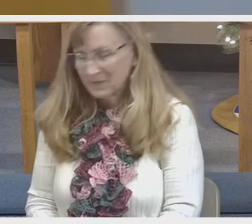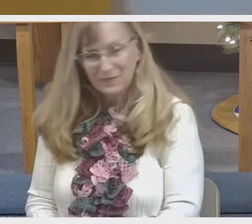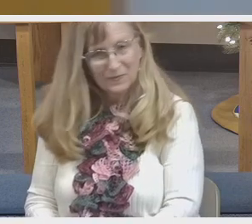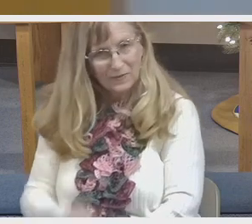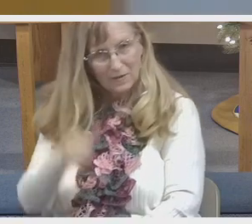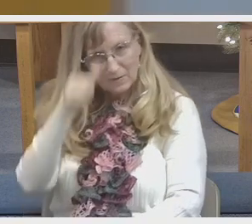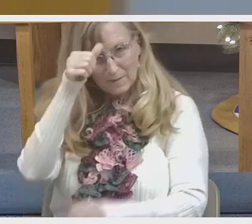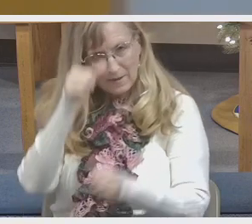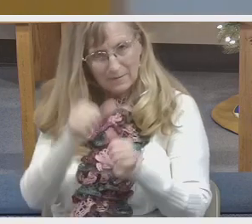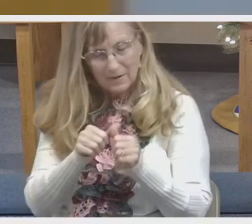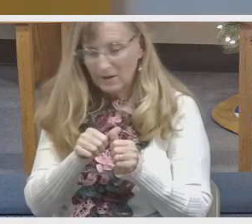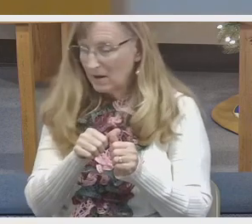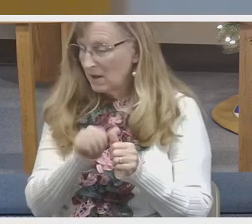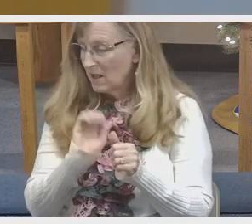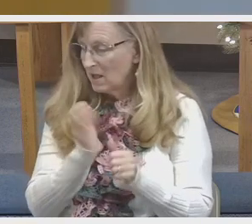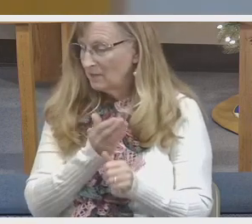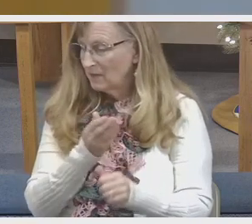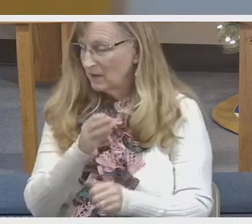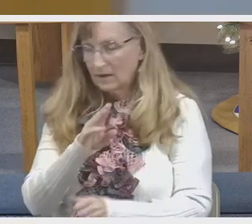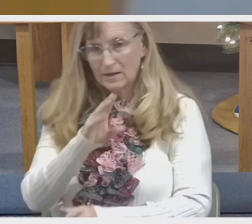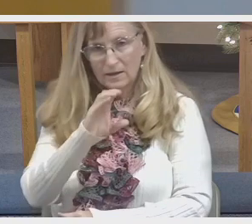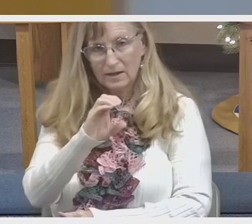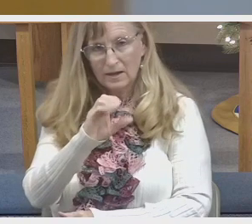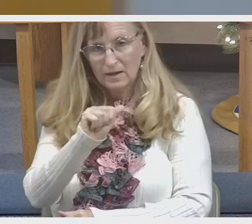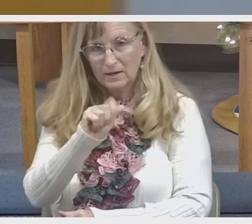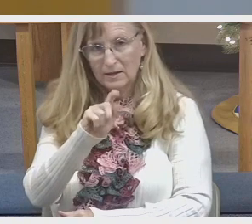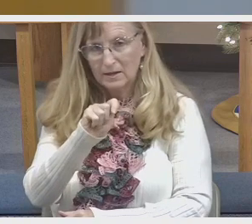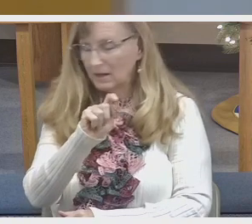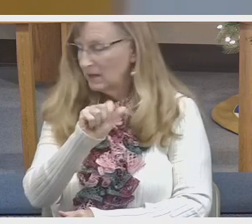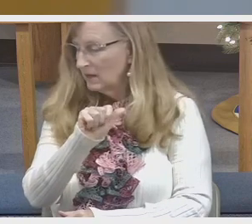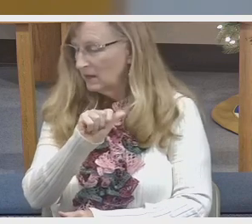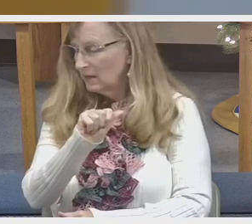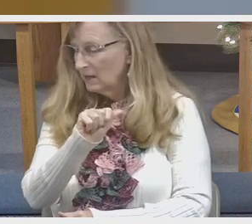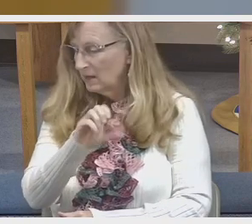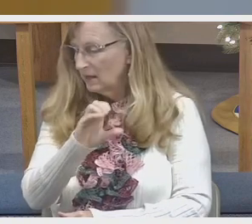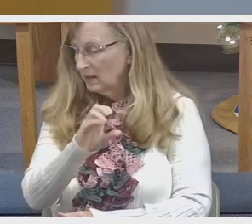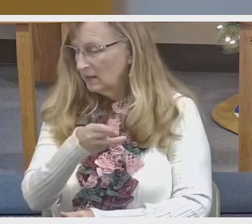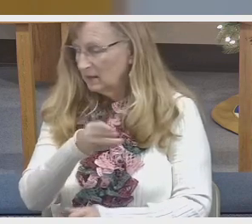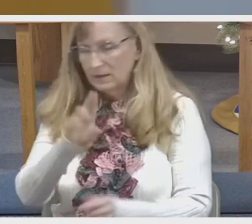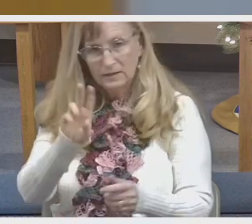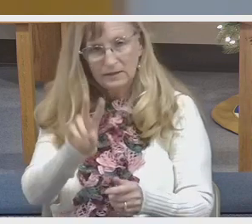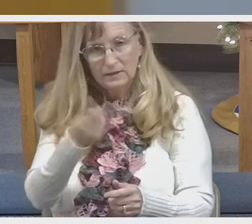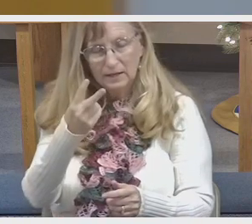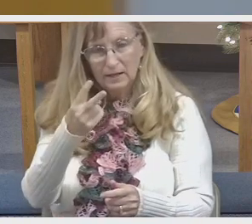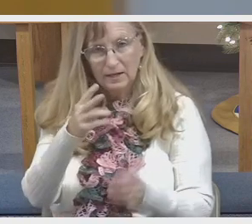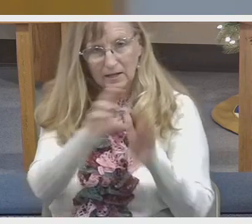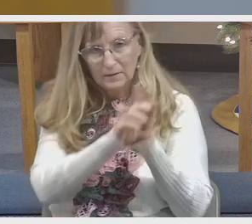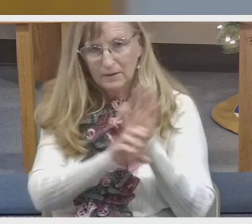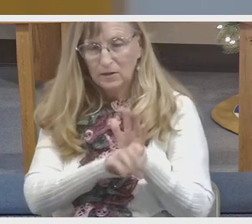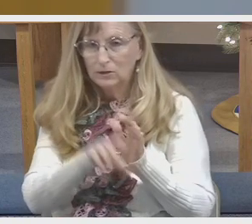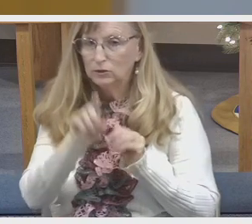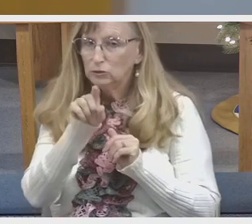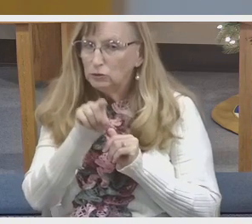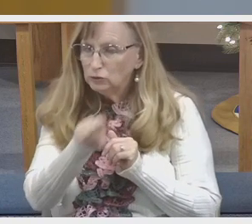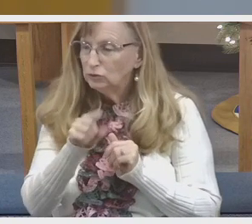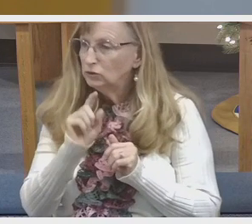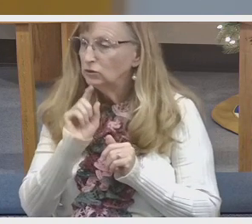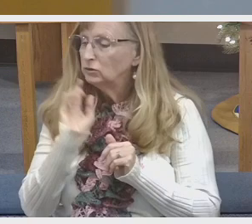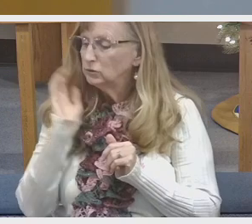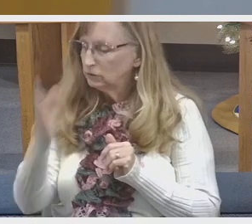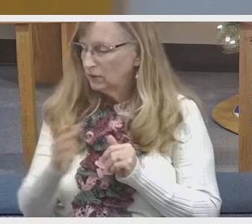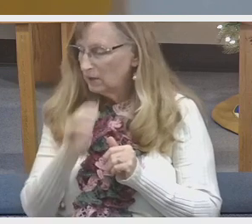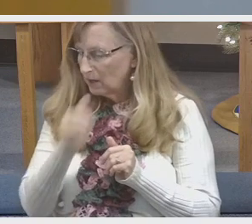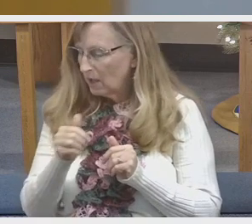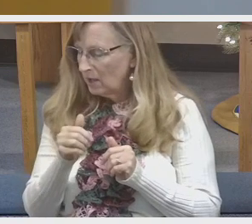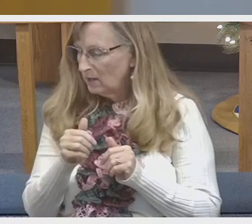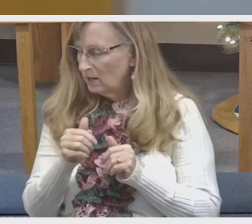remember our catechism, the second commandment, and we join together. You shall not misuse the